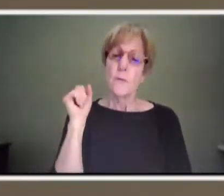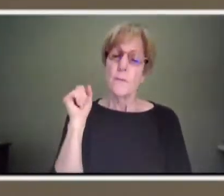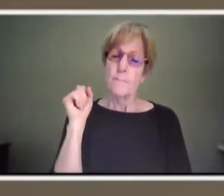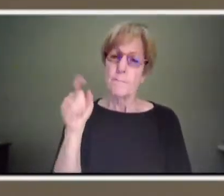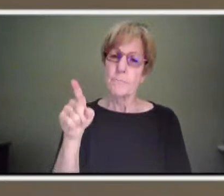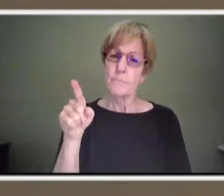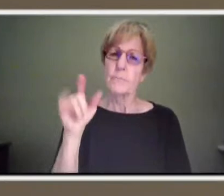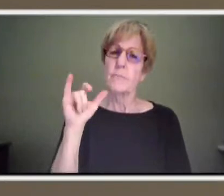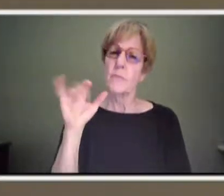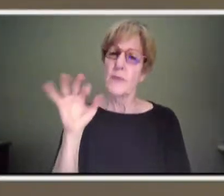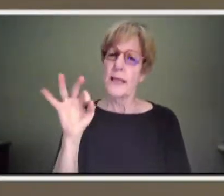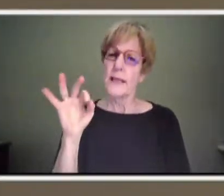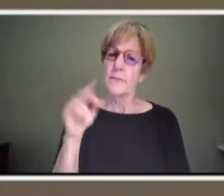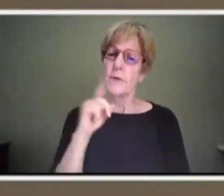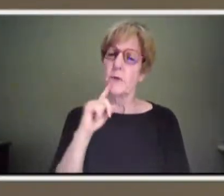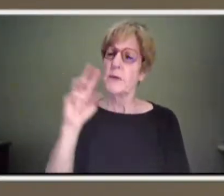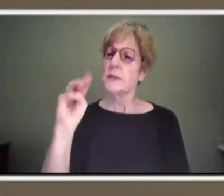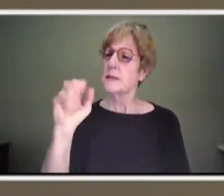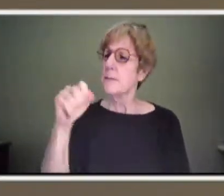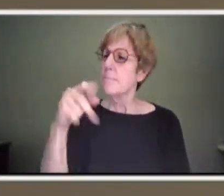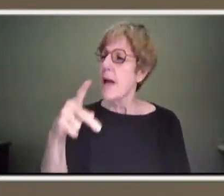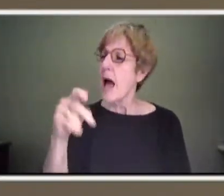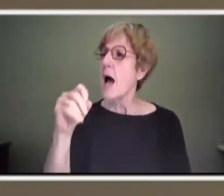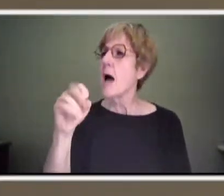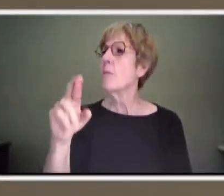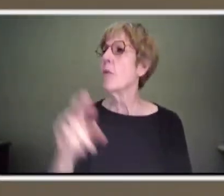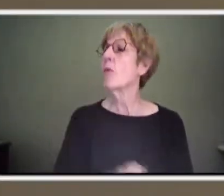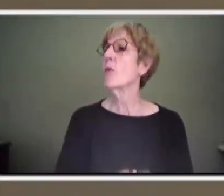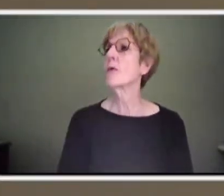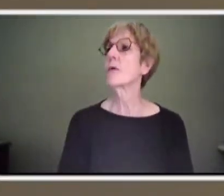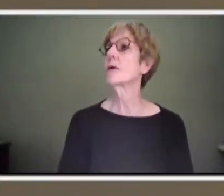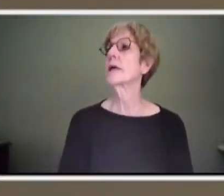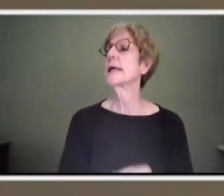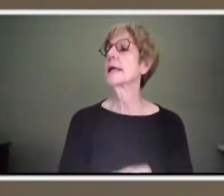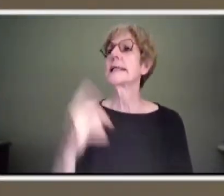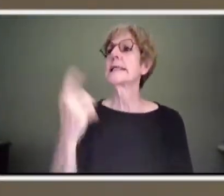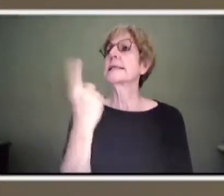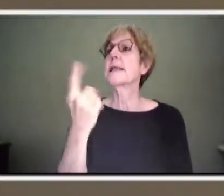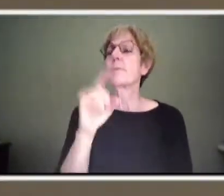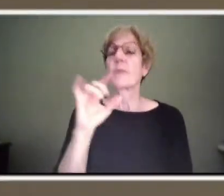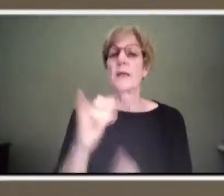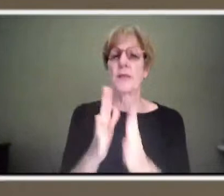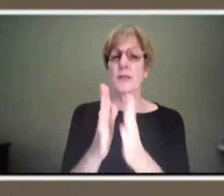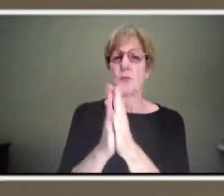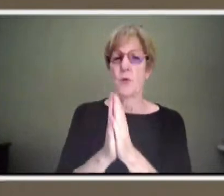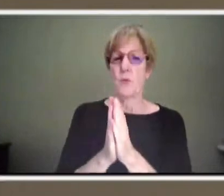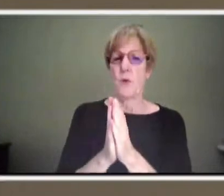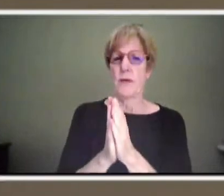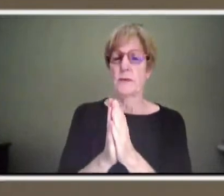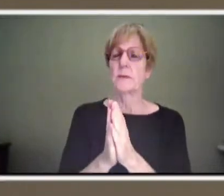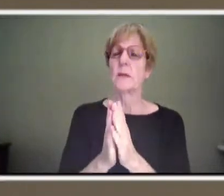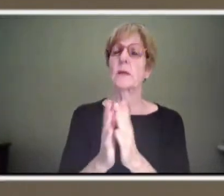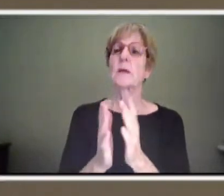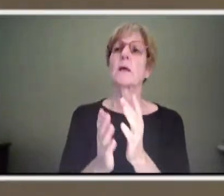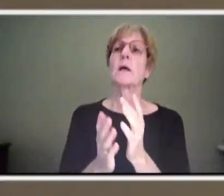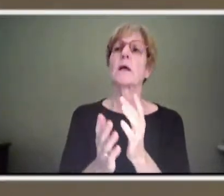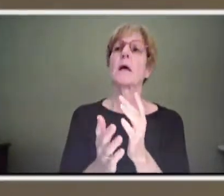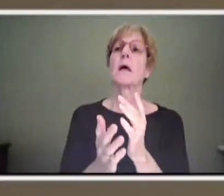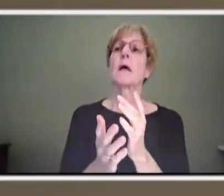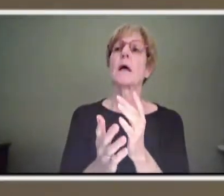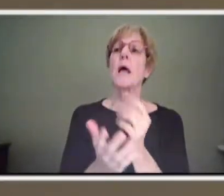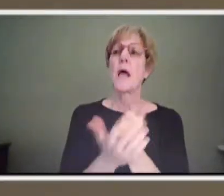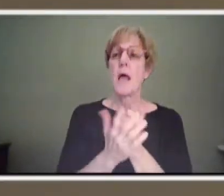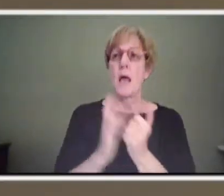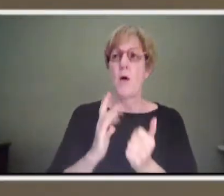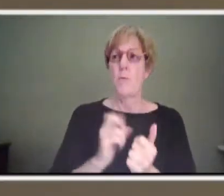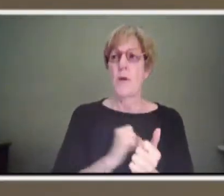is a map or something in the petition that would help us to take a look at the pending